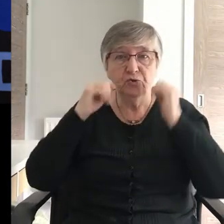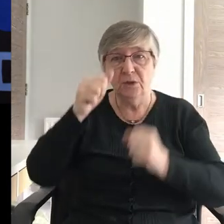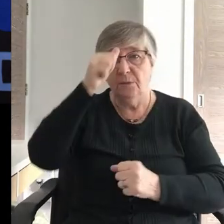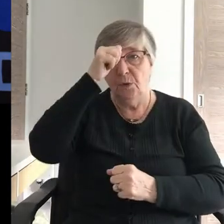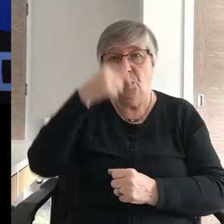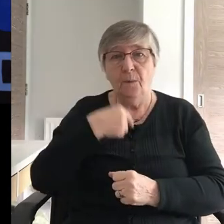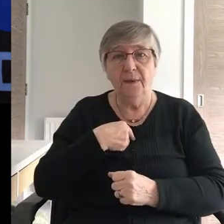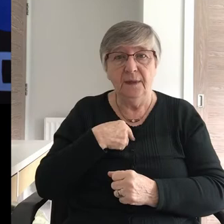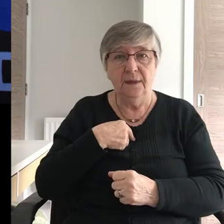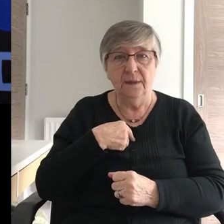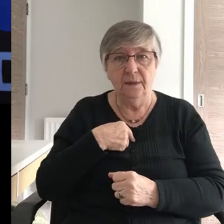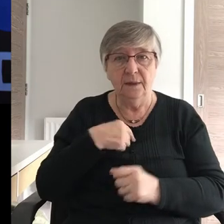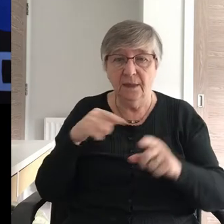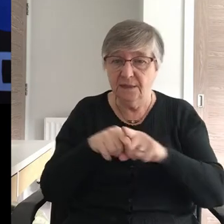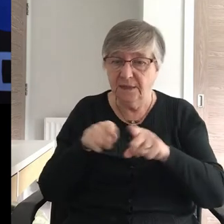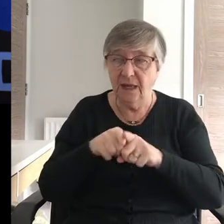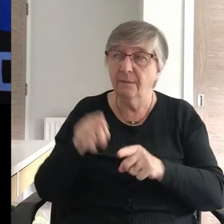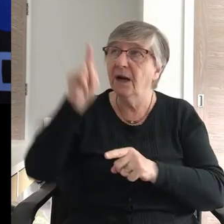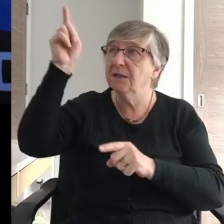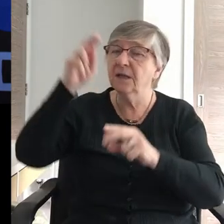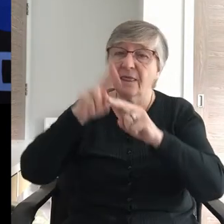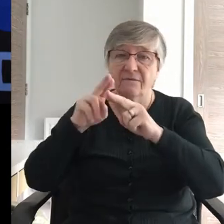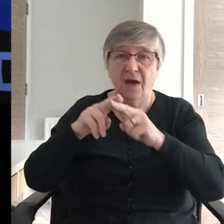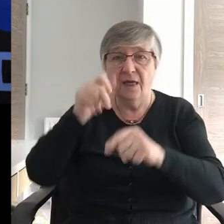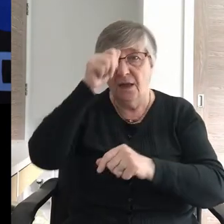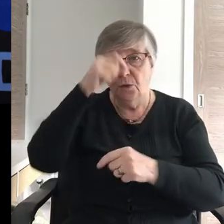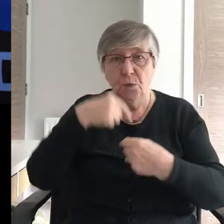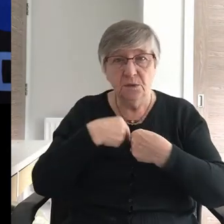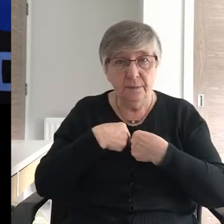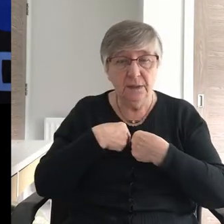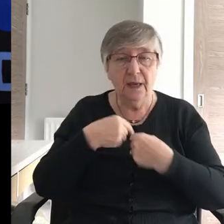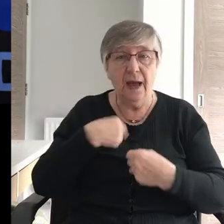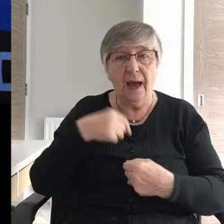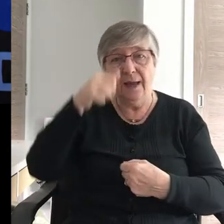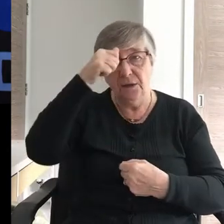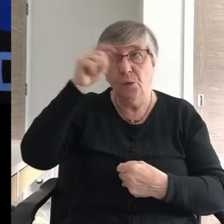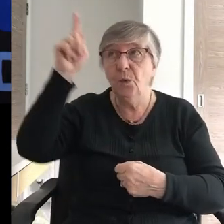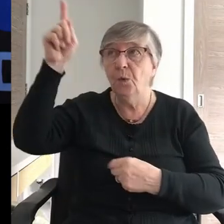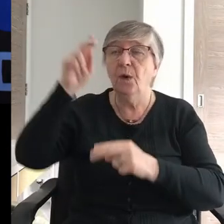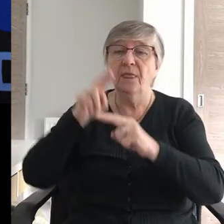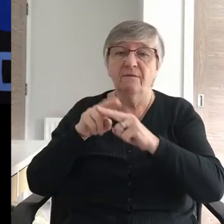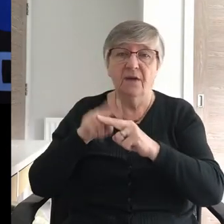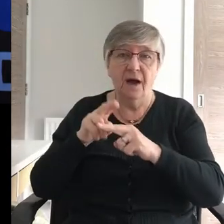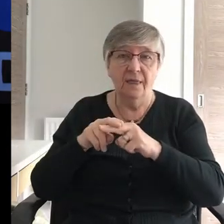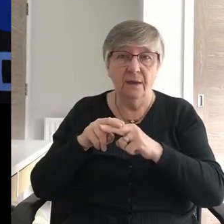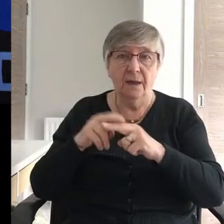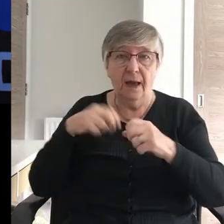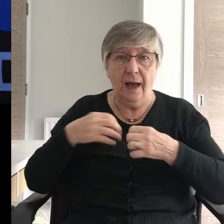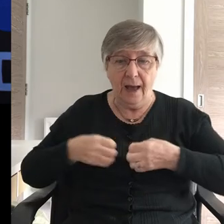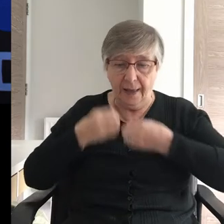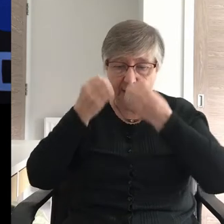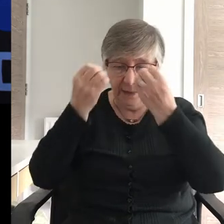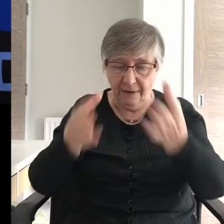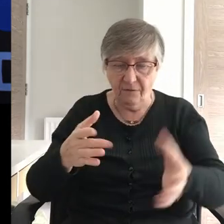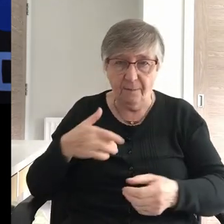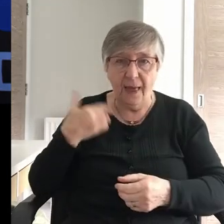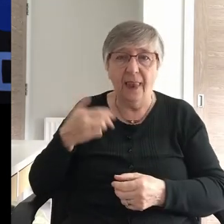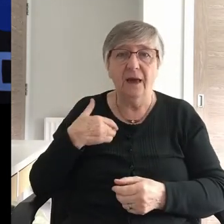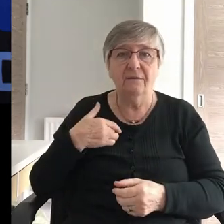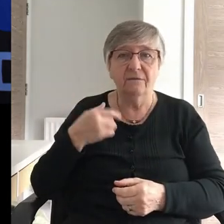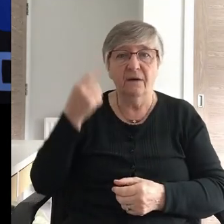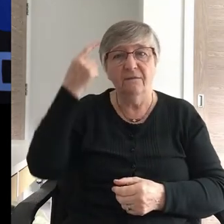know me, just as the Father knows me, and I know the Father. and I lay down my life for the